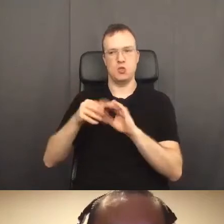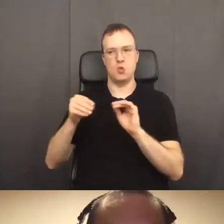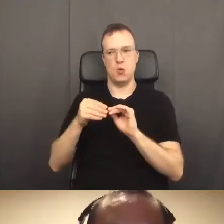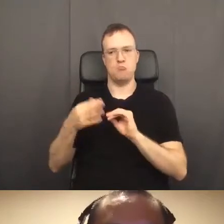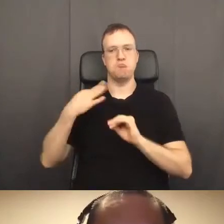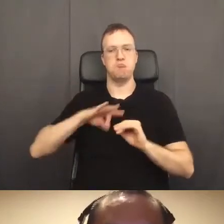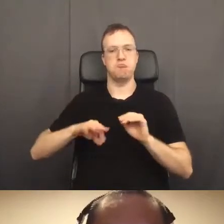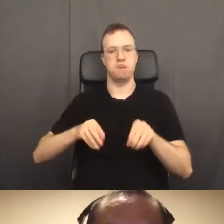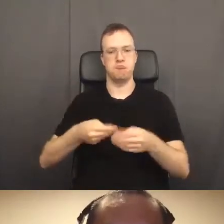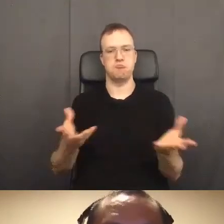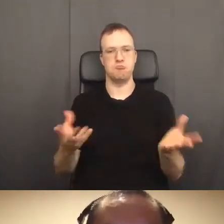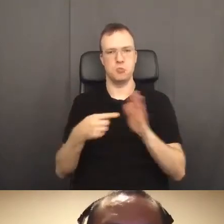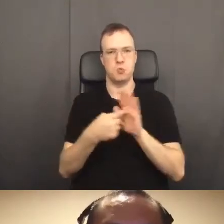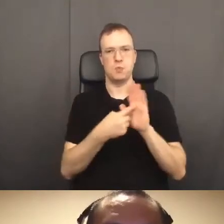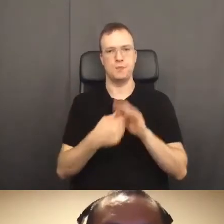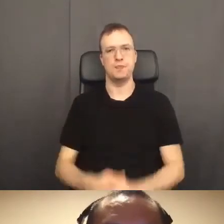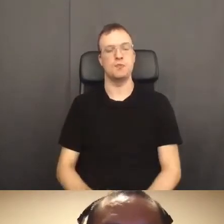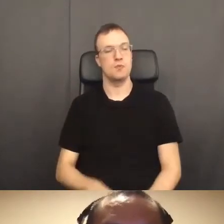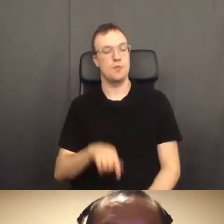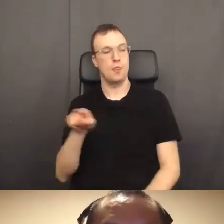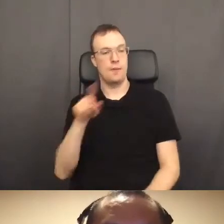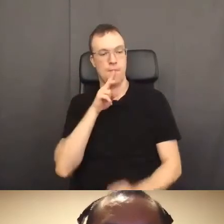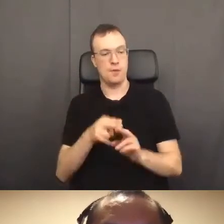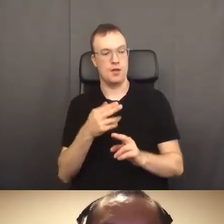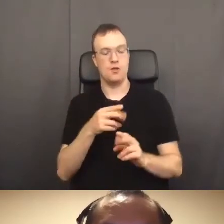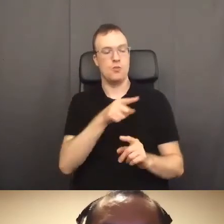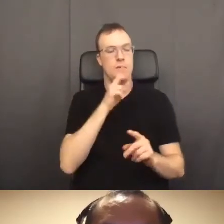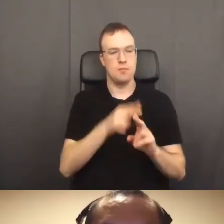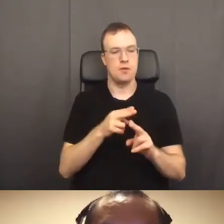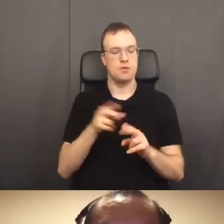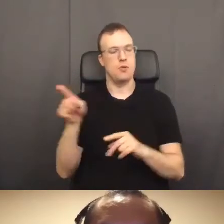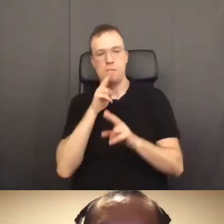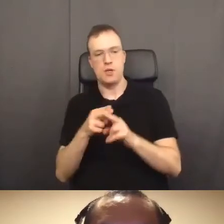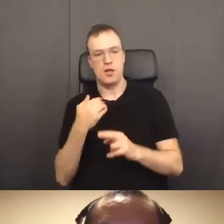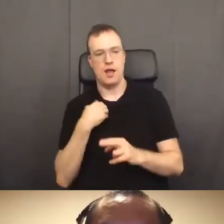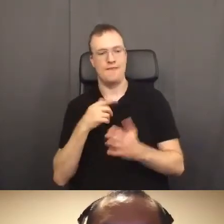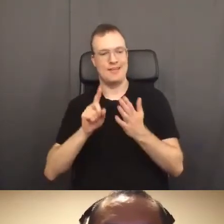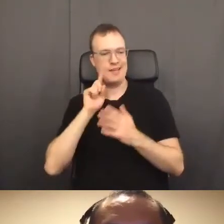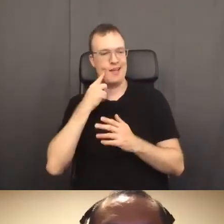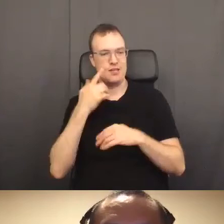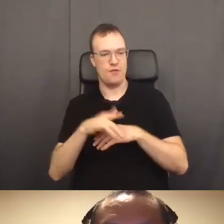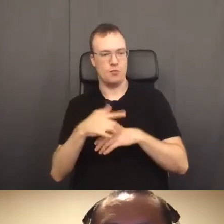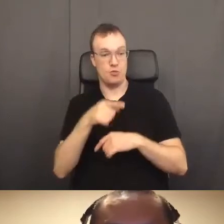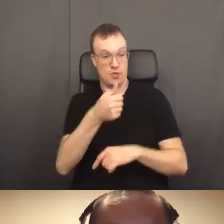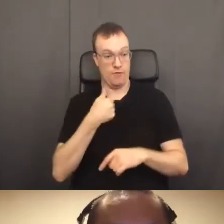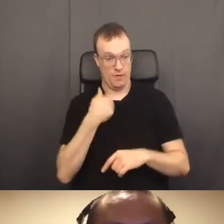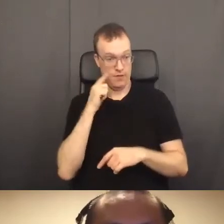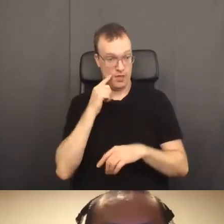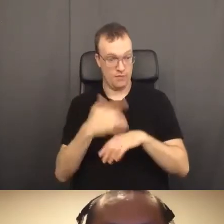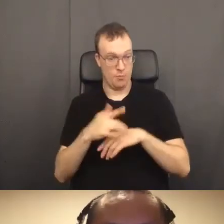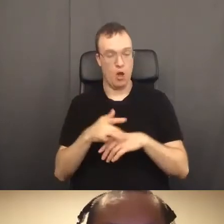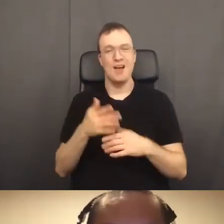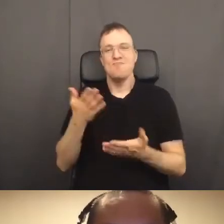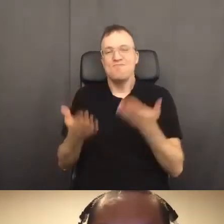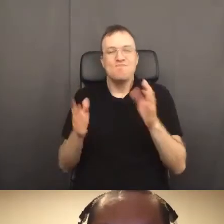useful. Because he mentioned having candies available in the prison. Did he have candies that were available to him? It may have been